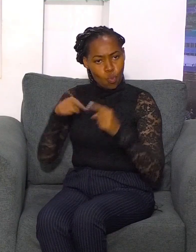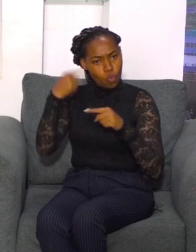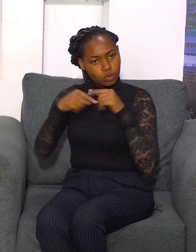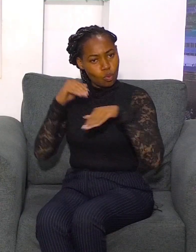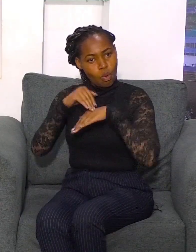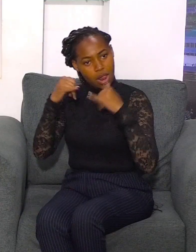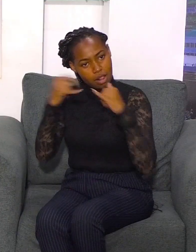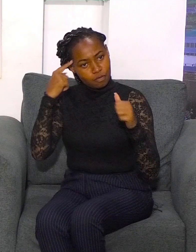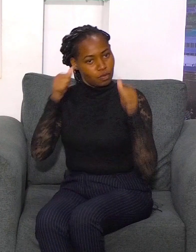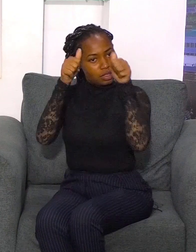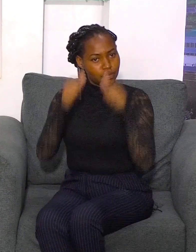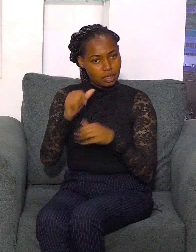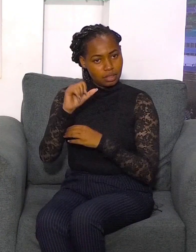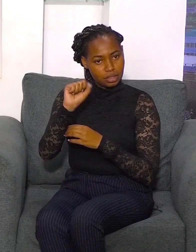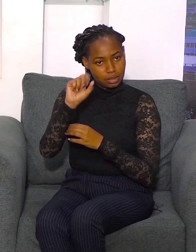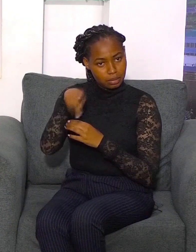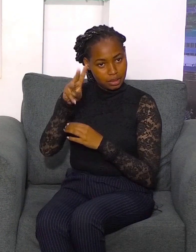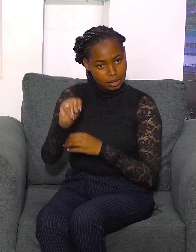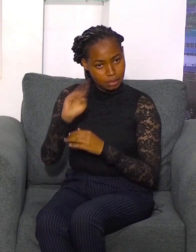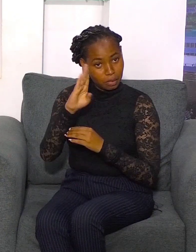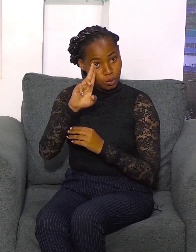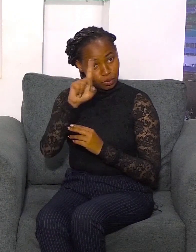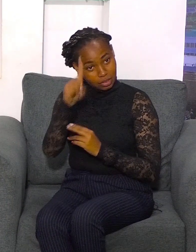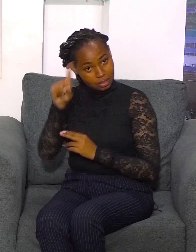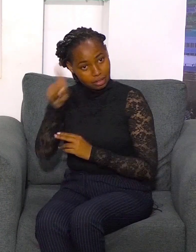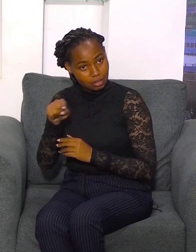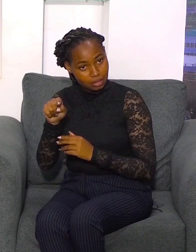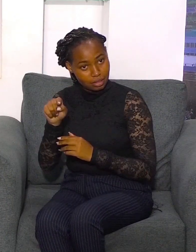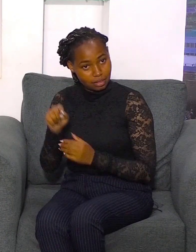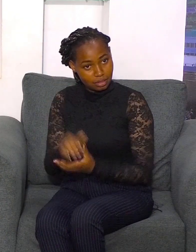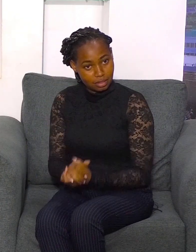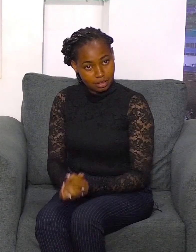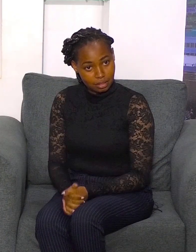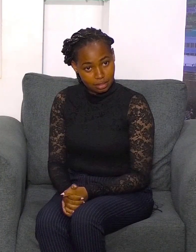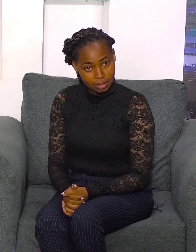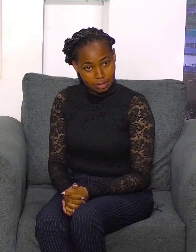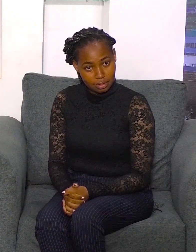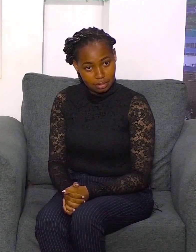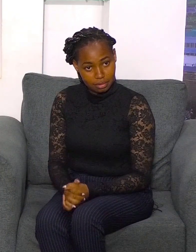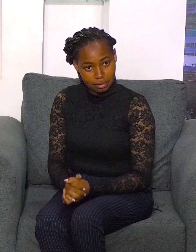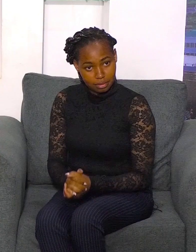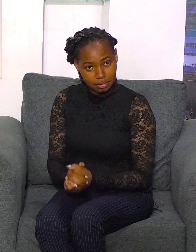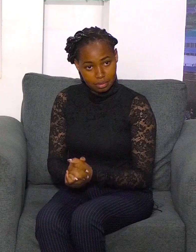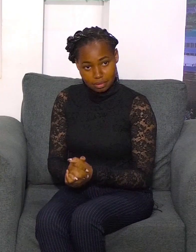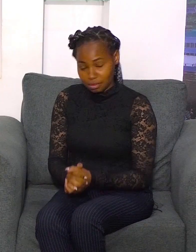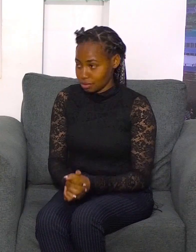Meaning, does the online aspect of it continues, or did that stop?